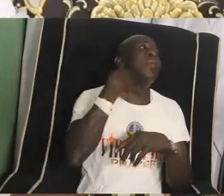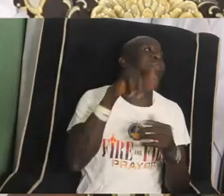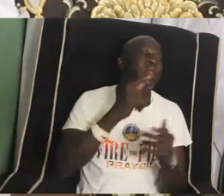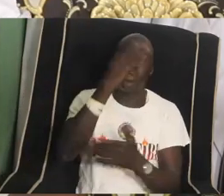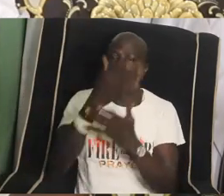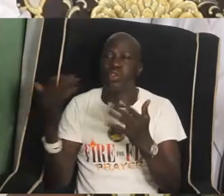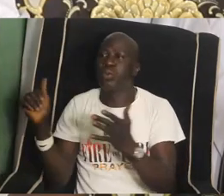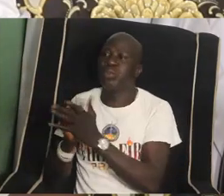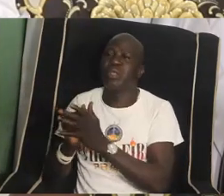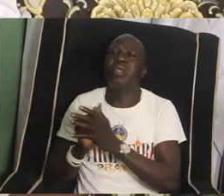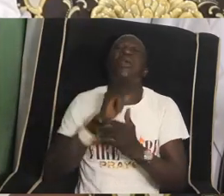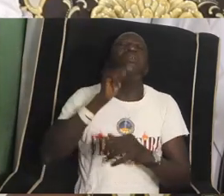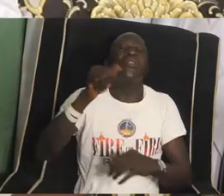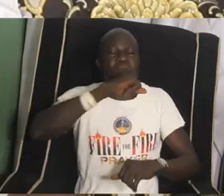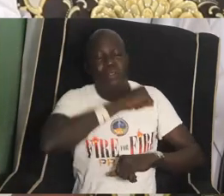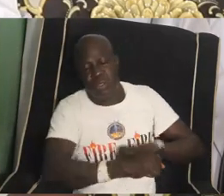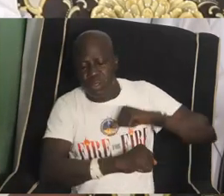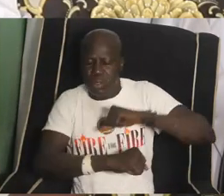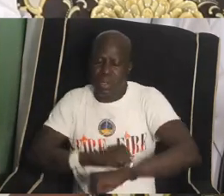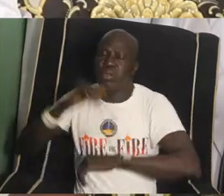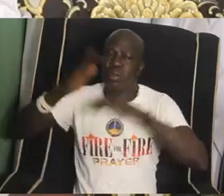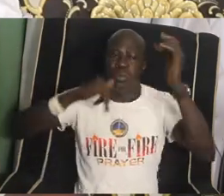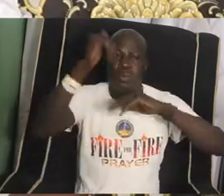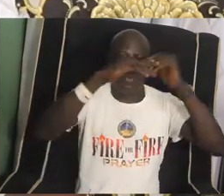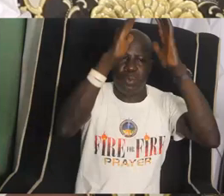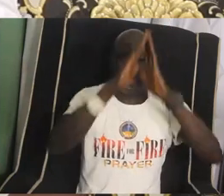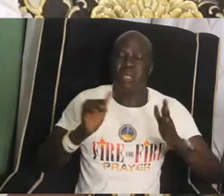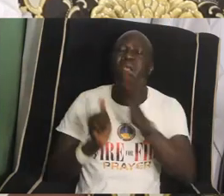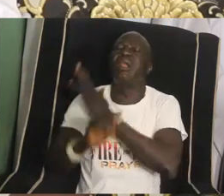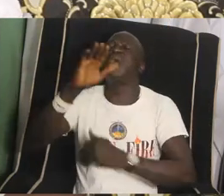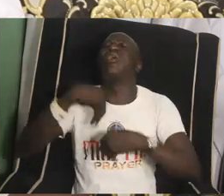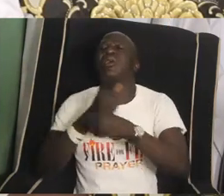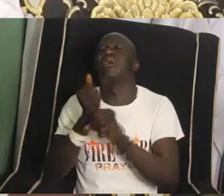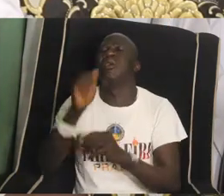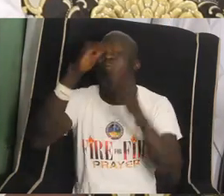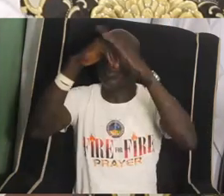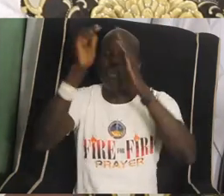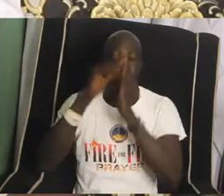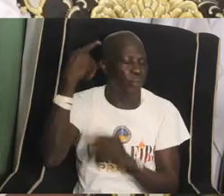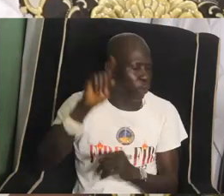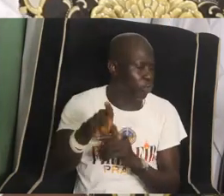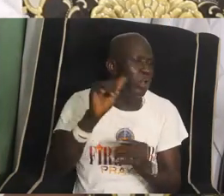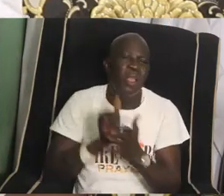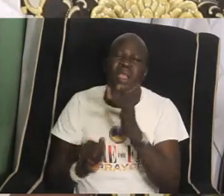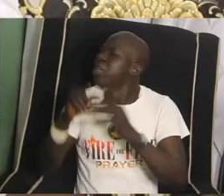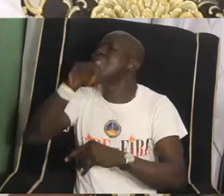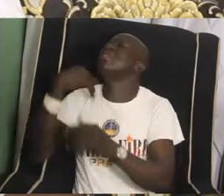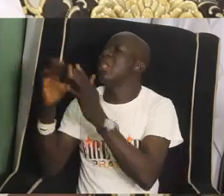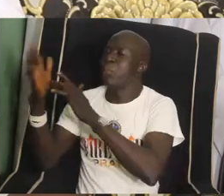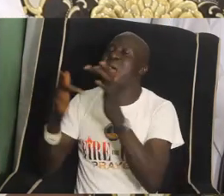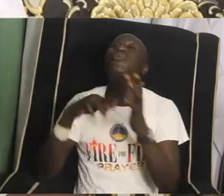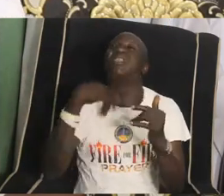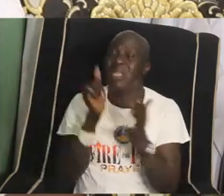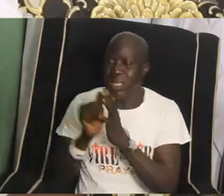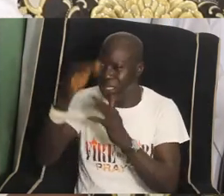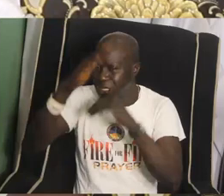tell you something. Ìlàágùn kọ́ lè yẹ fi ń kọ́ ilé. You don't build that with sweat. No, Ọlọ́run ló kọ́ ilé fún yín. It's not that builder. Bíbélì sọ pé ilé tọ́lọ́wọ̀ bá ti kọ́. The Bible said the